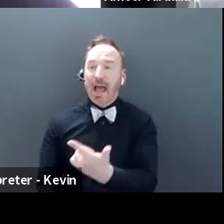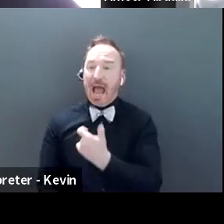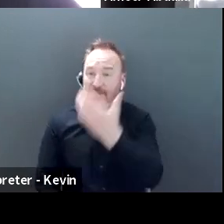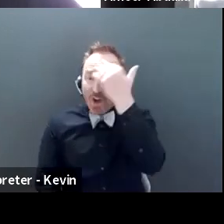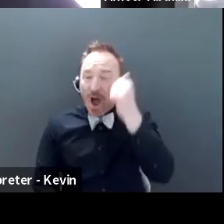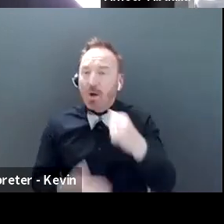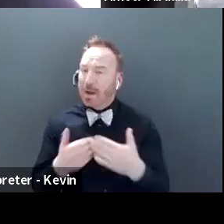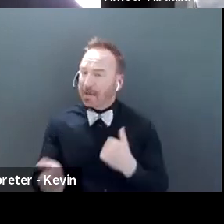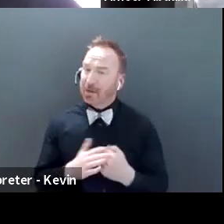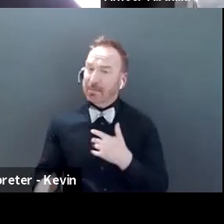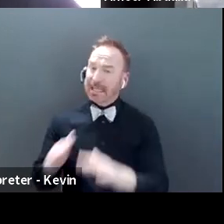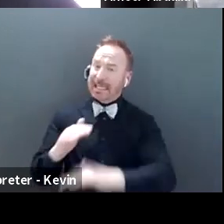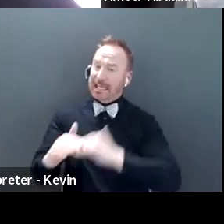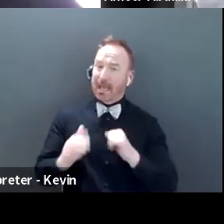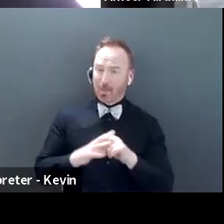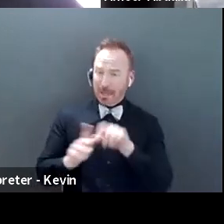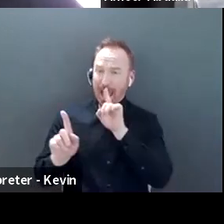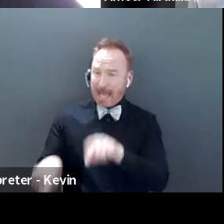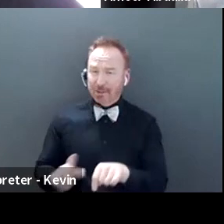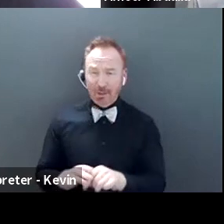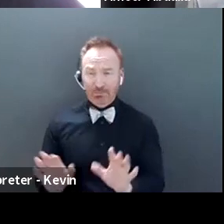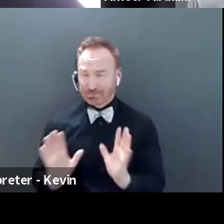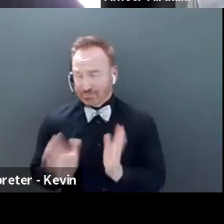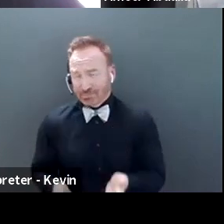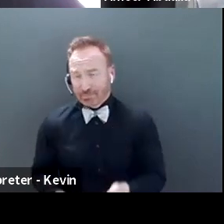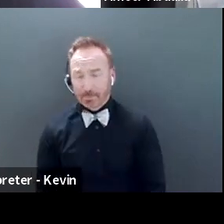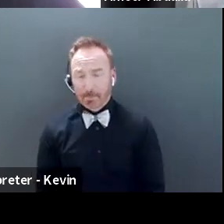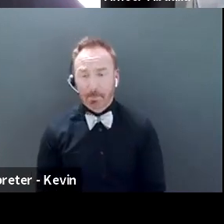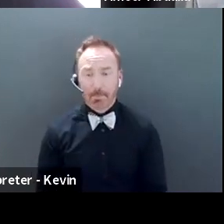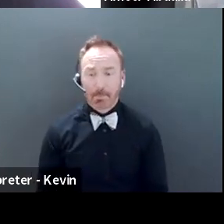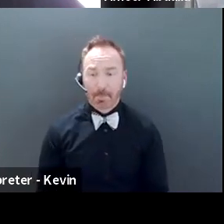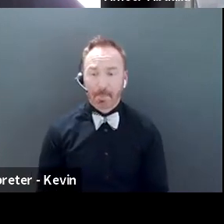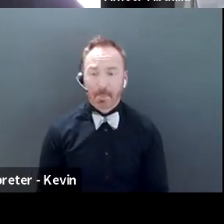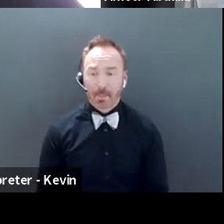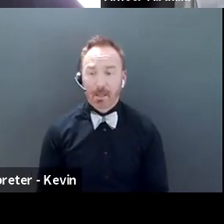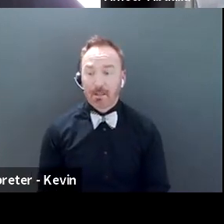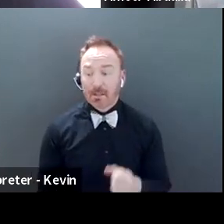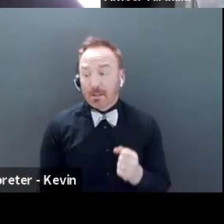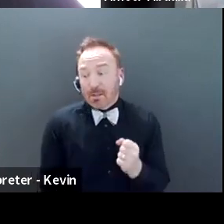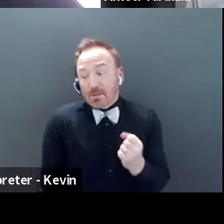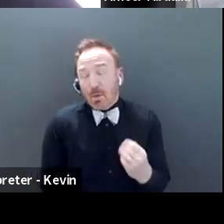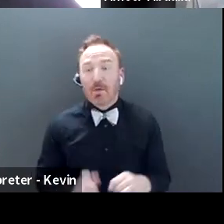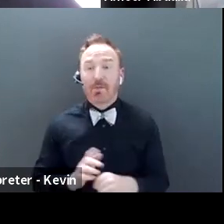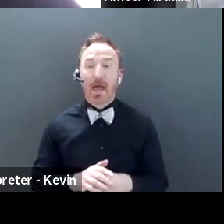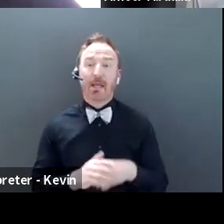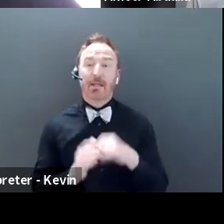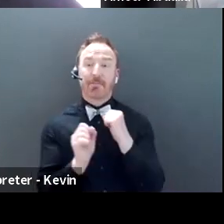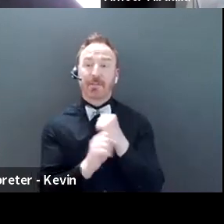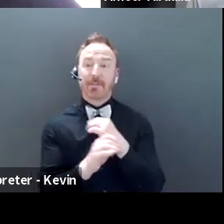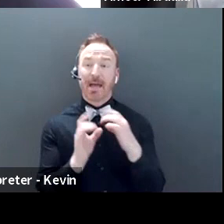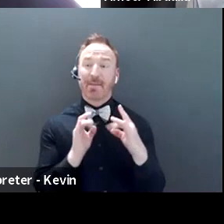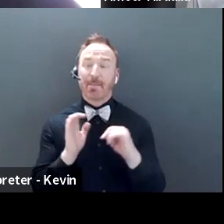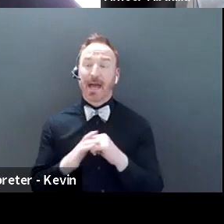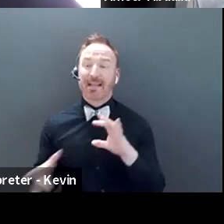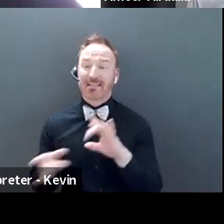get them answered for you. It's not a big deal. And yeah, so click on that feedback link, open that